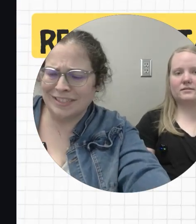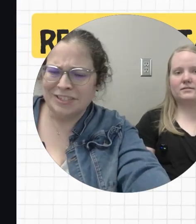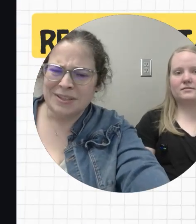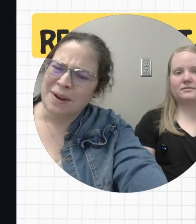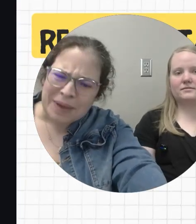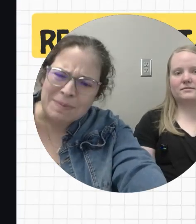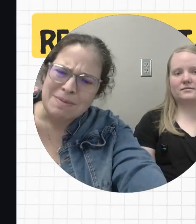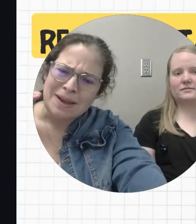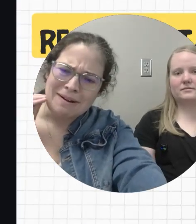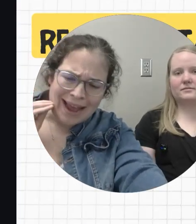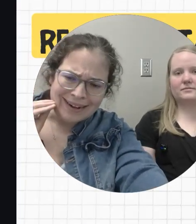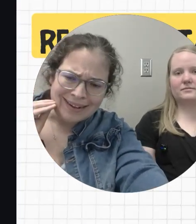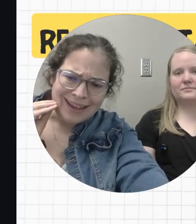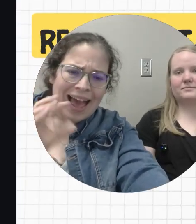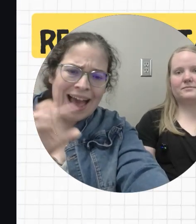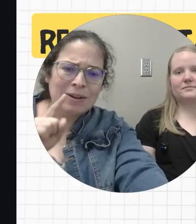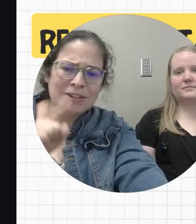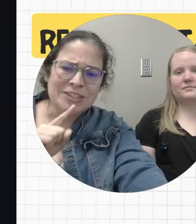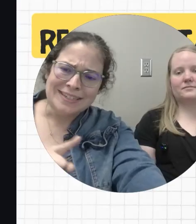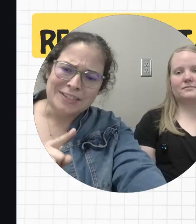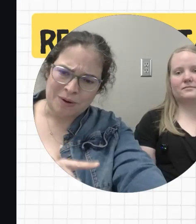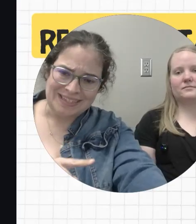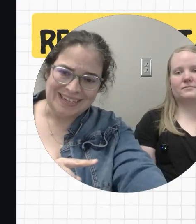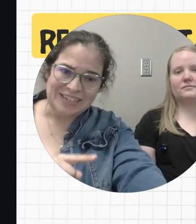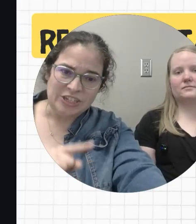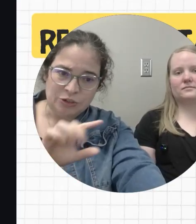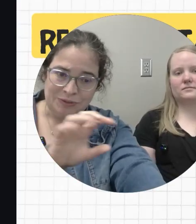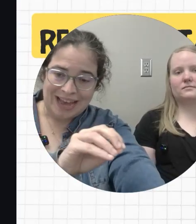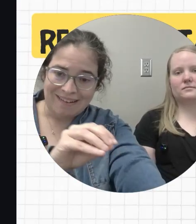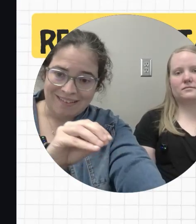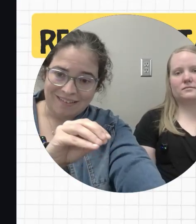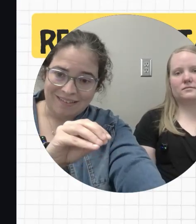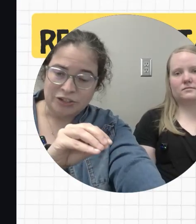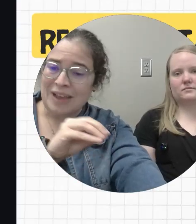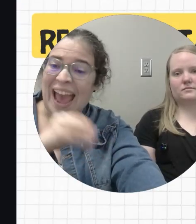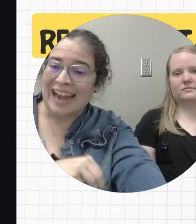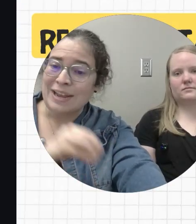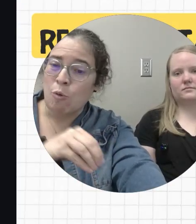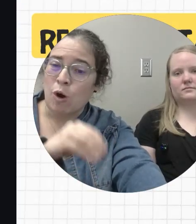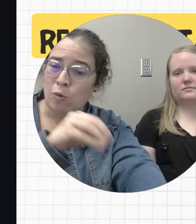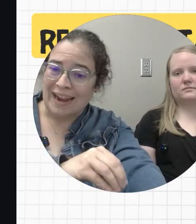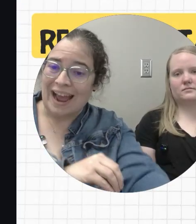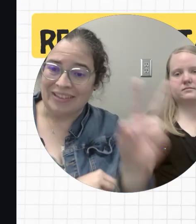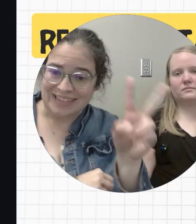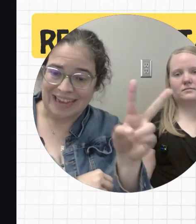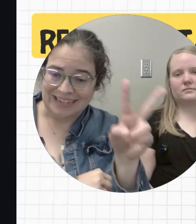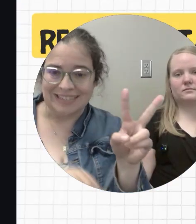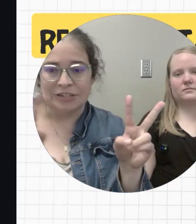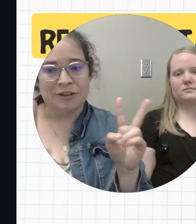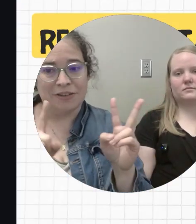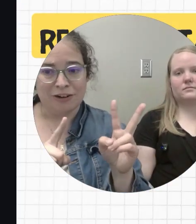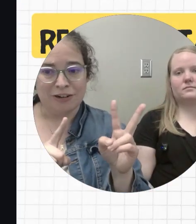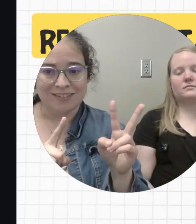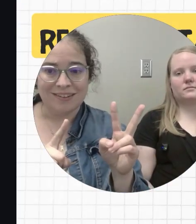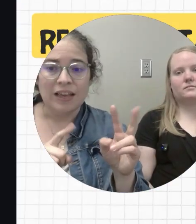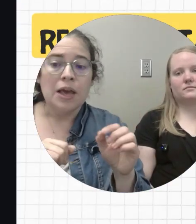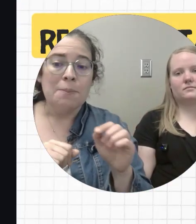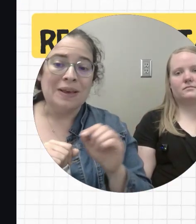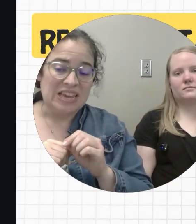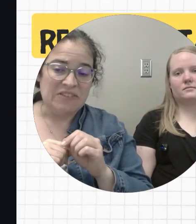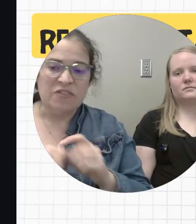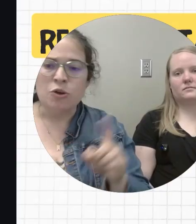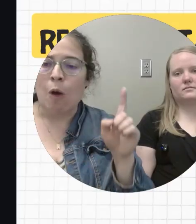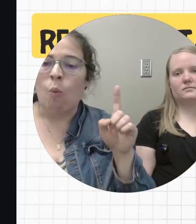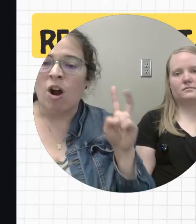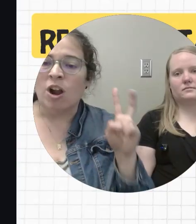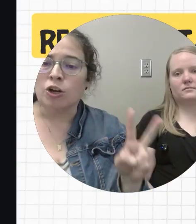I think that this is just a way to keep in the back of your head. How much easier was it did you get any more right on the second test than you did the